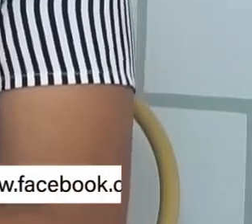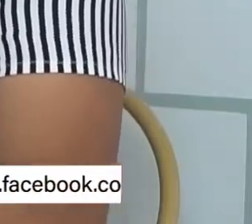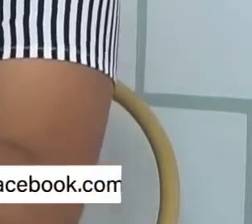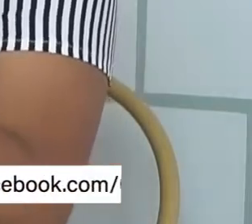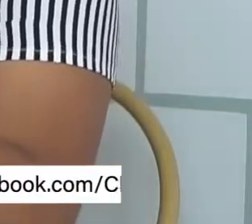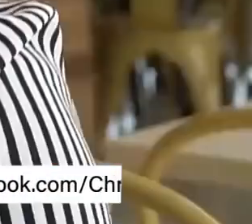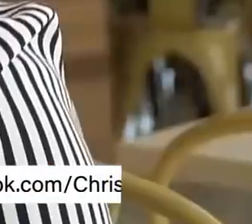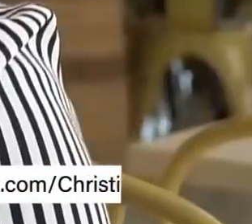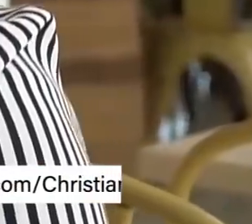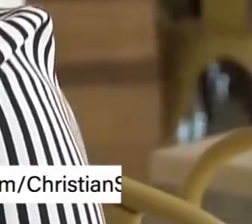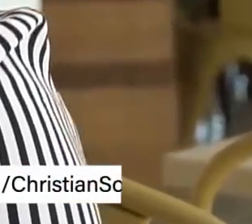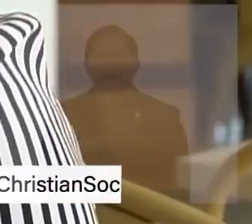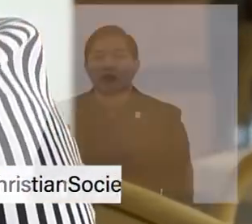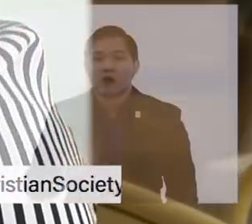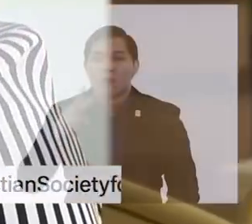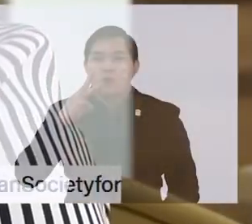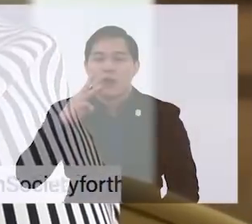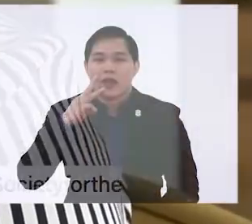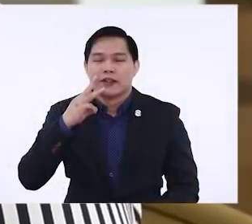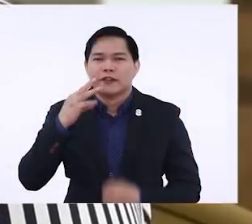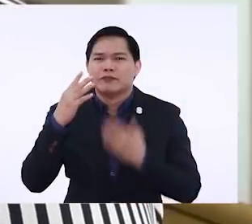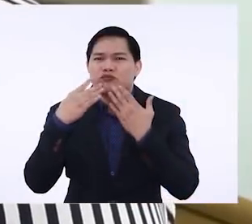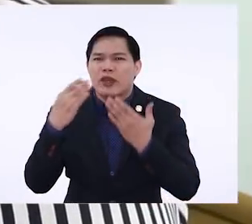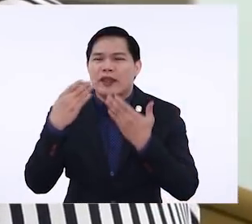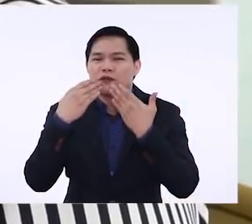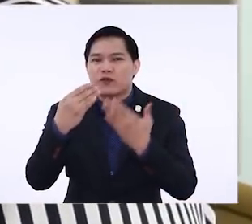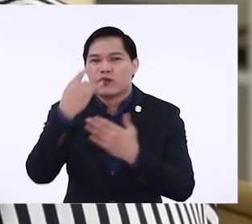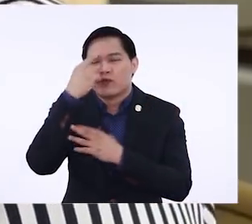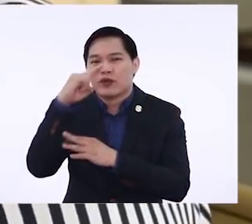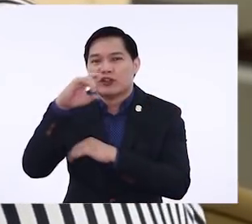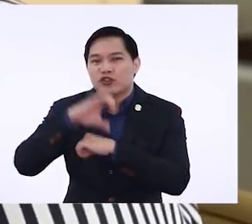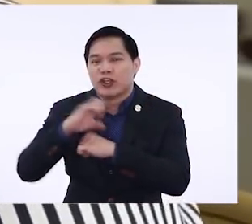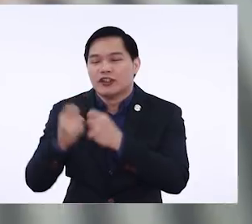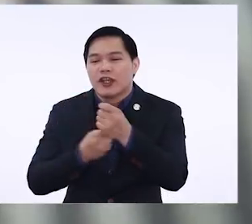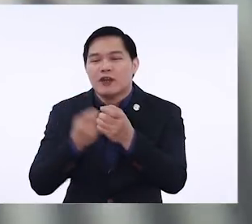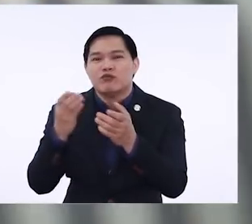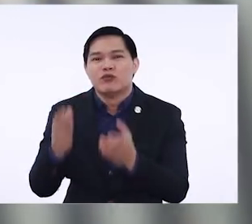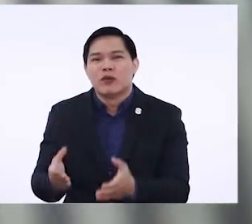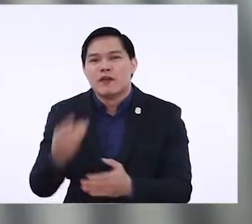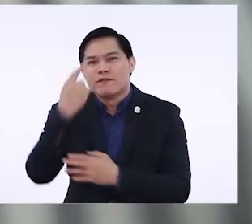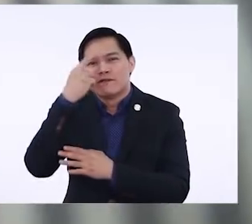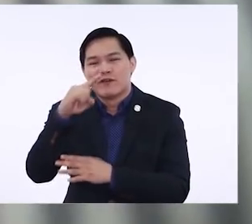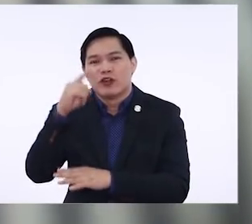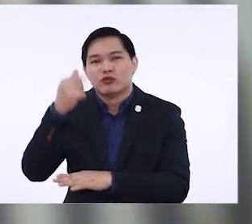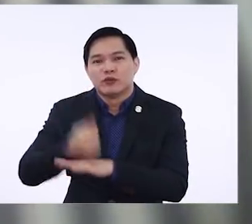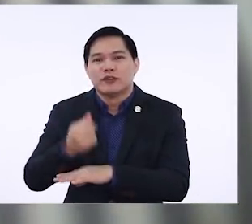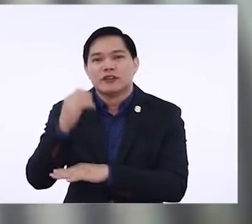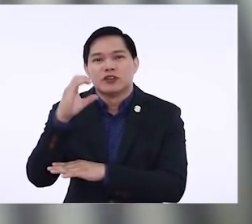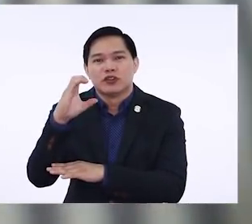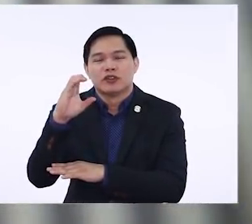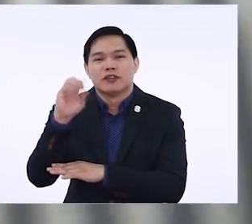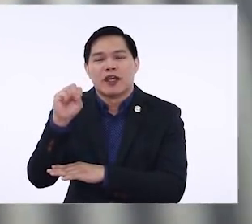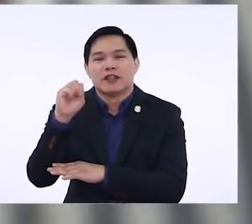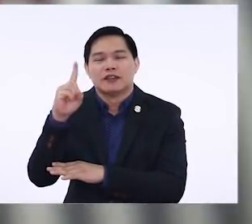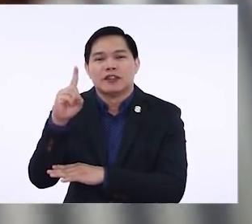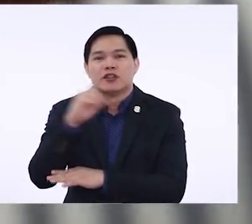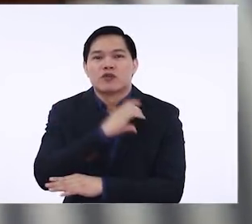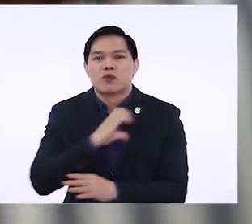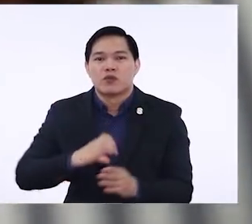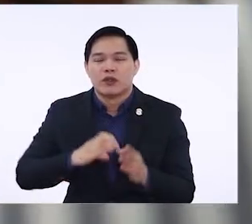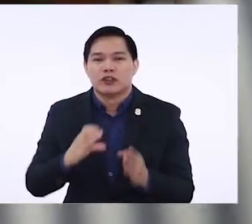Christ. Sister Wendy is so thankful for the church administration for establishing the Christian Society for the